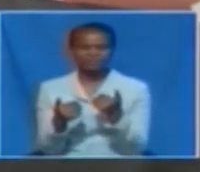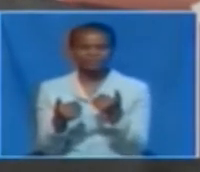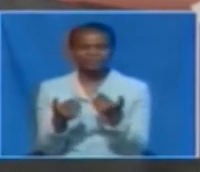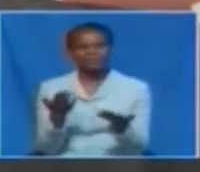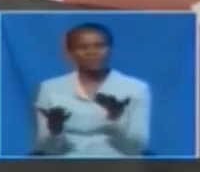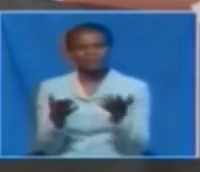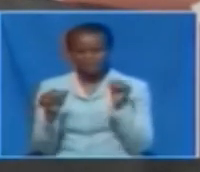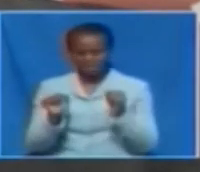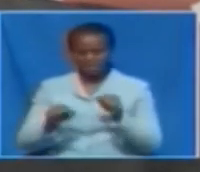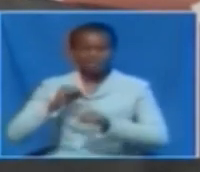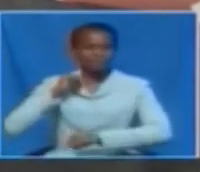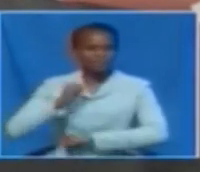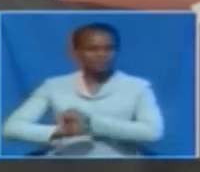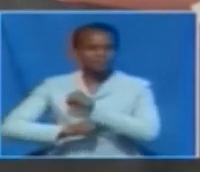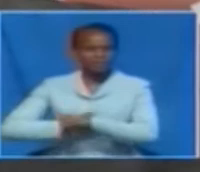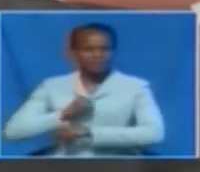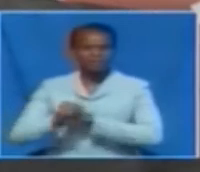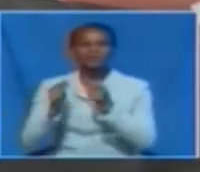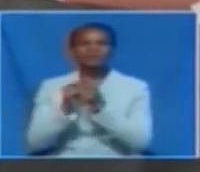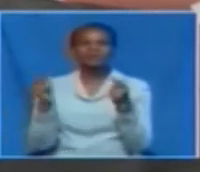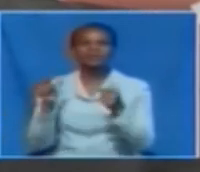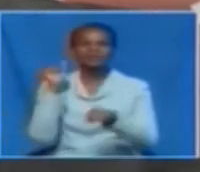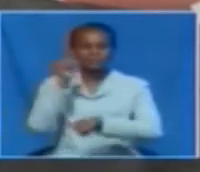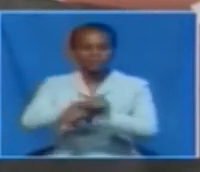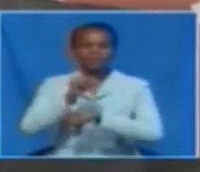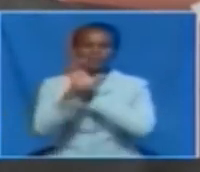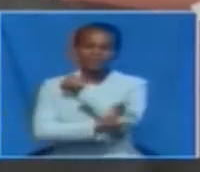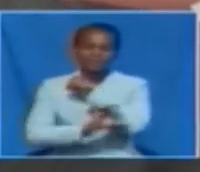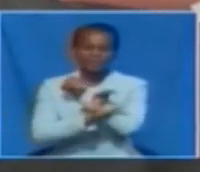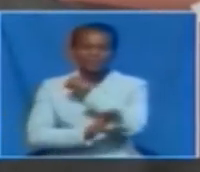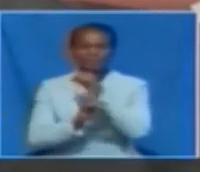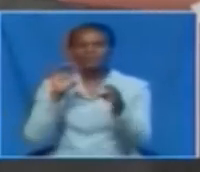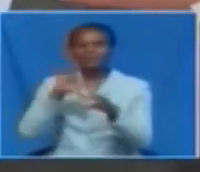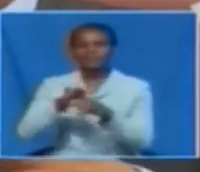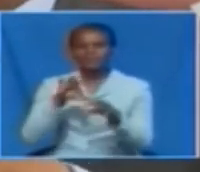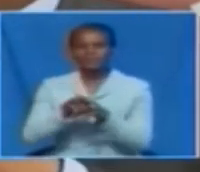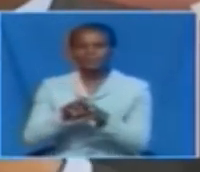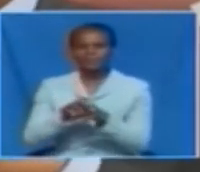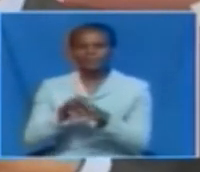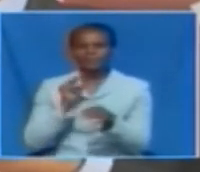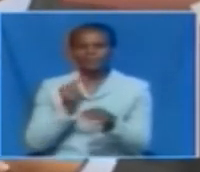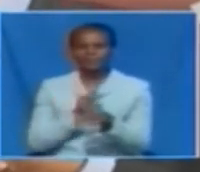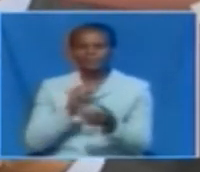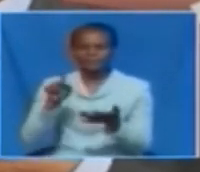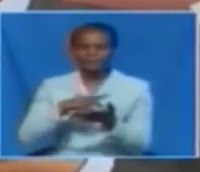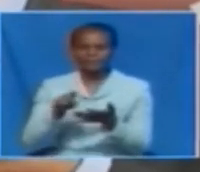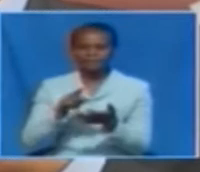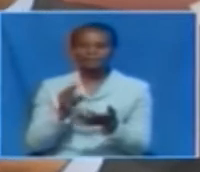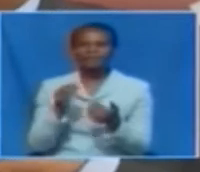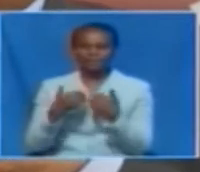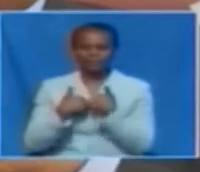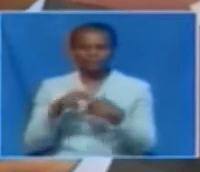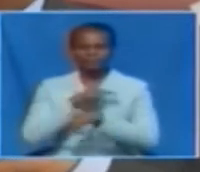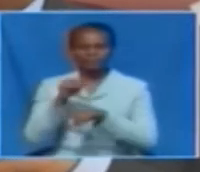might suffer great defeat in this coming election. So, as a party, we had a